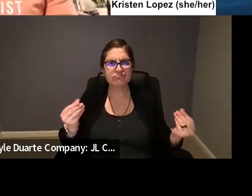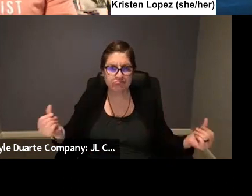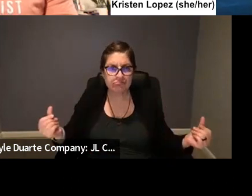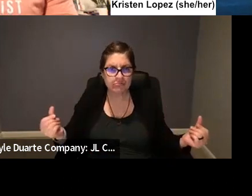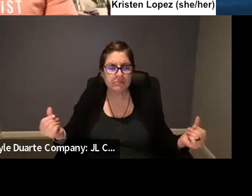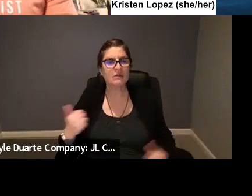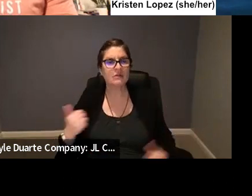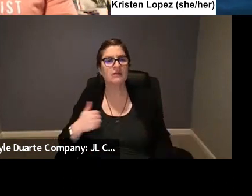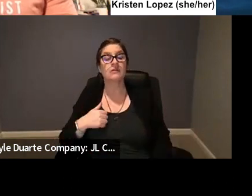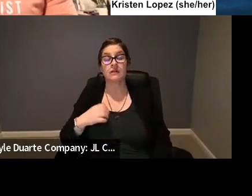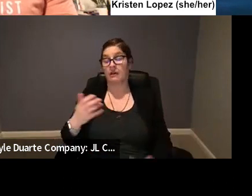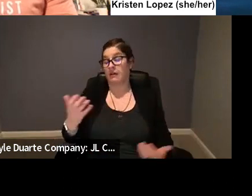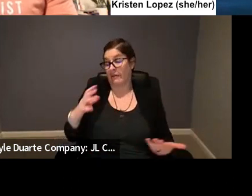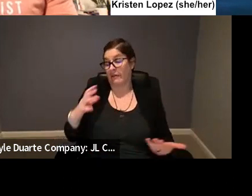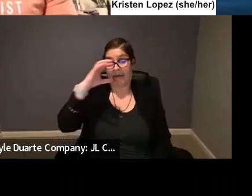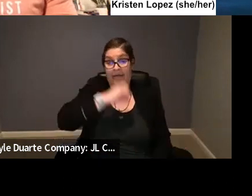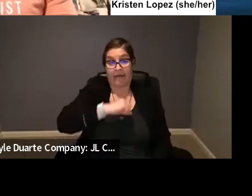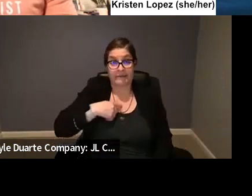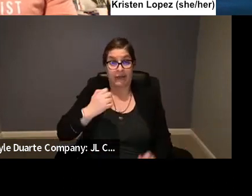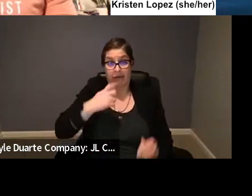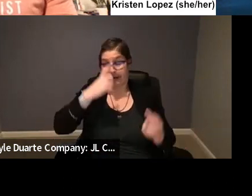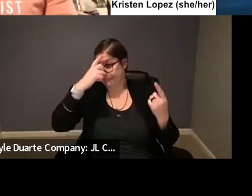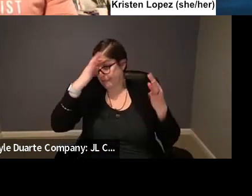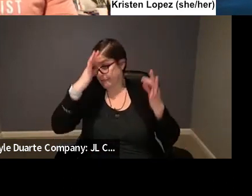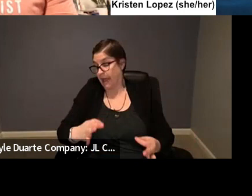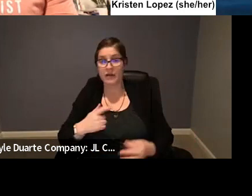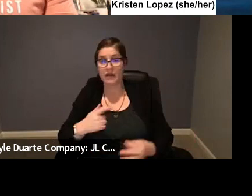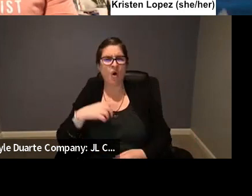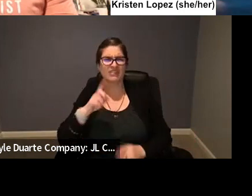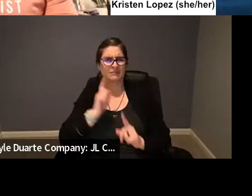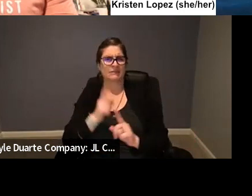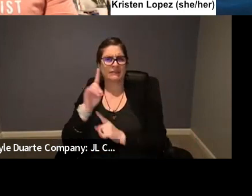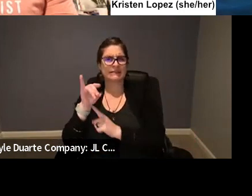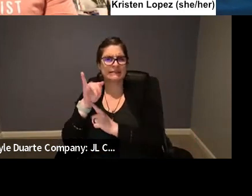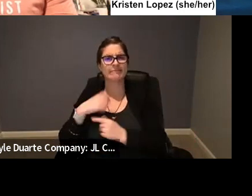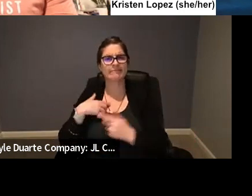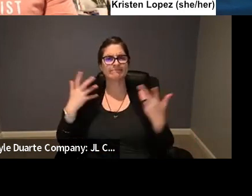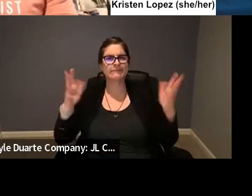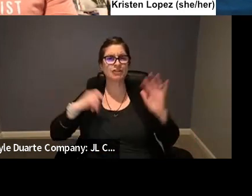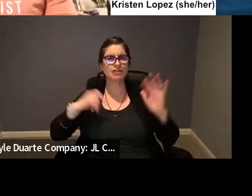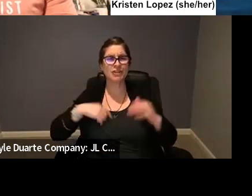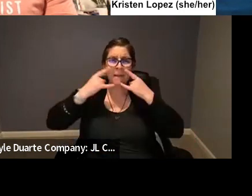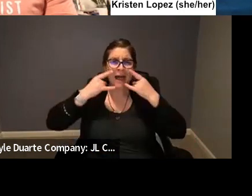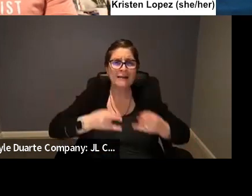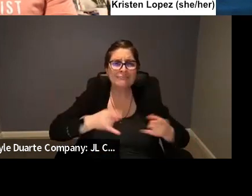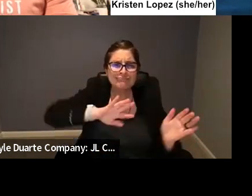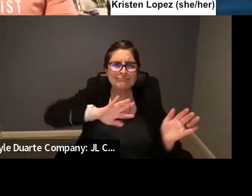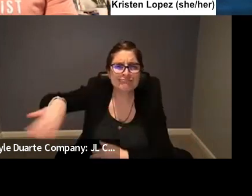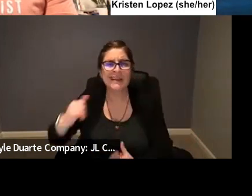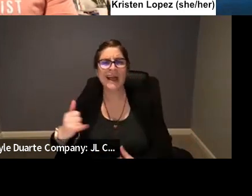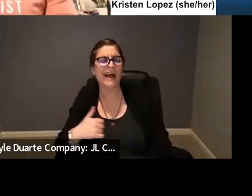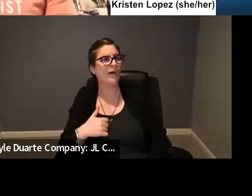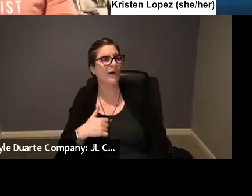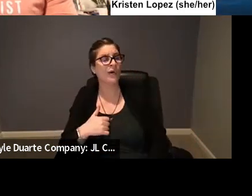date where this just ended. So, you know, mandates are going away, masks are coming off. You know, I go to